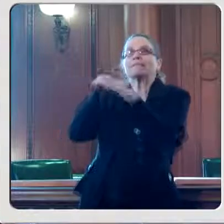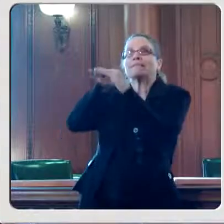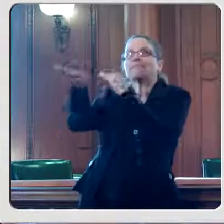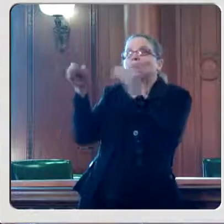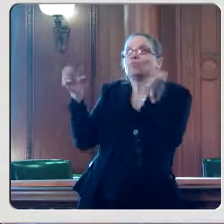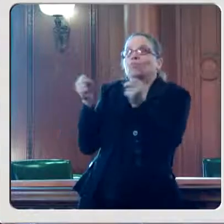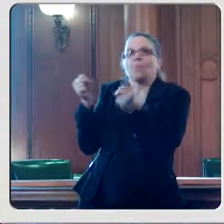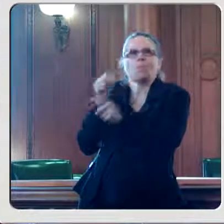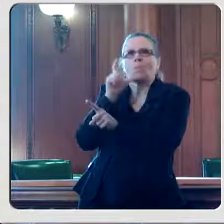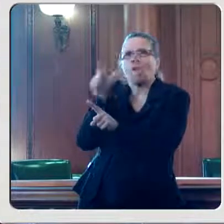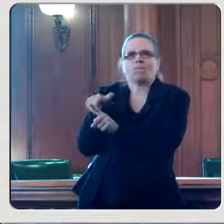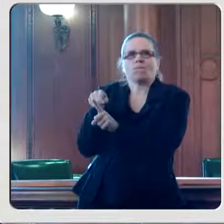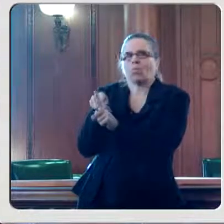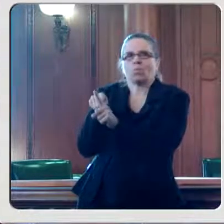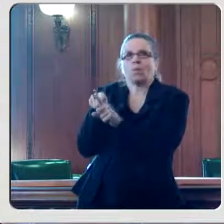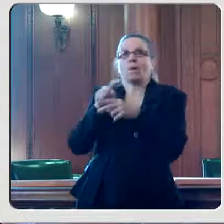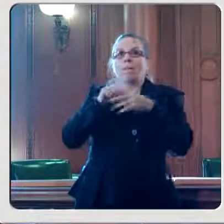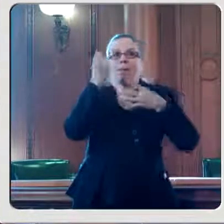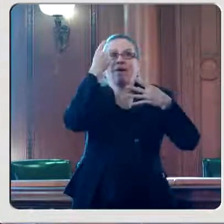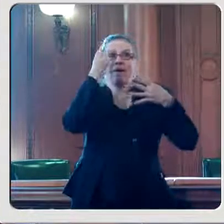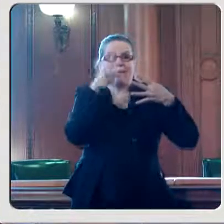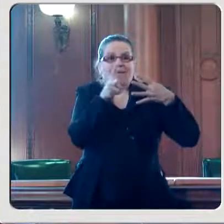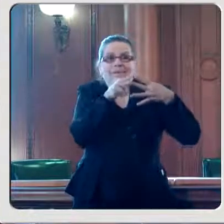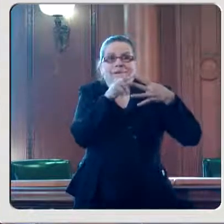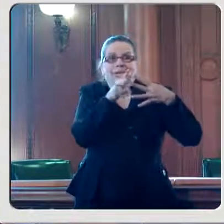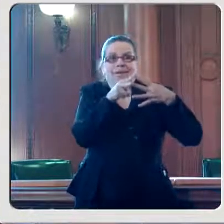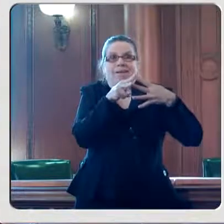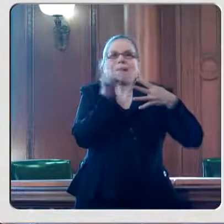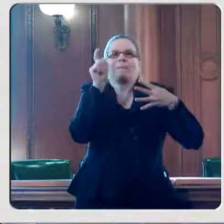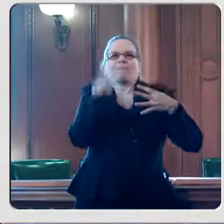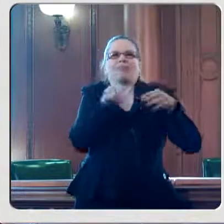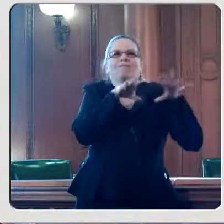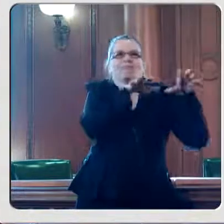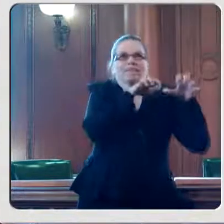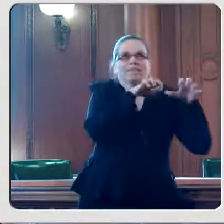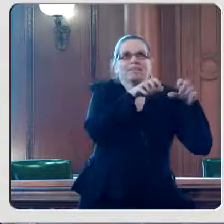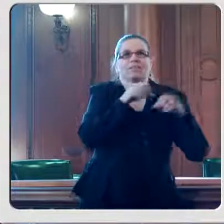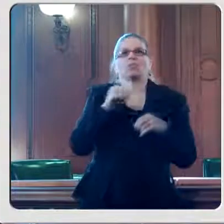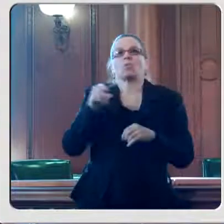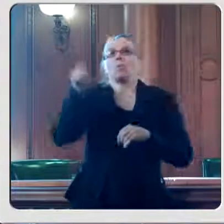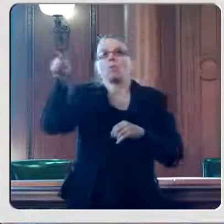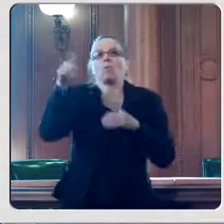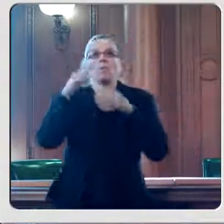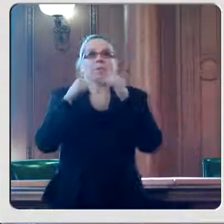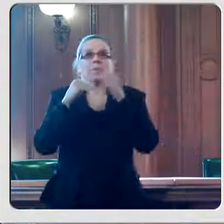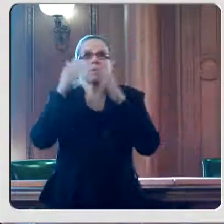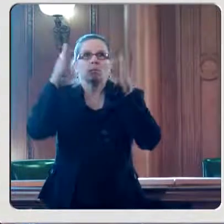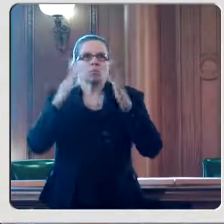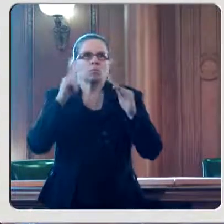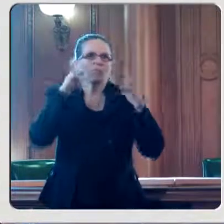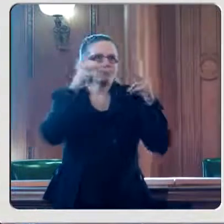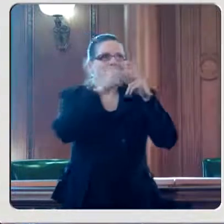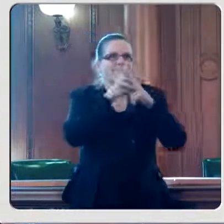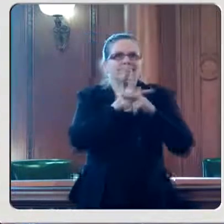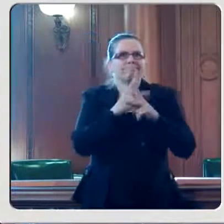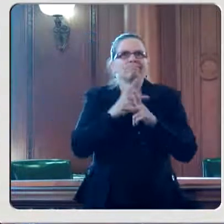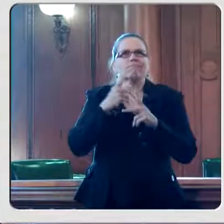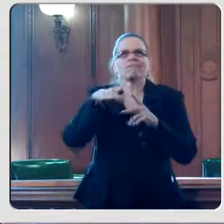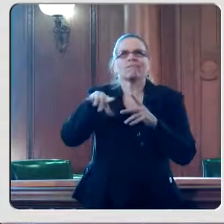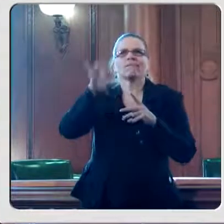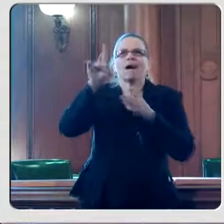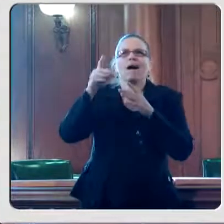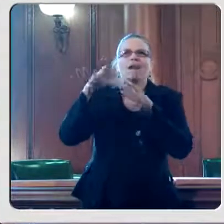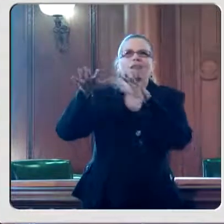site or there's a generator, God forbid, on backup. That is our goal, as we said we would do with testing, working